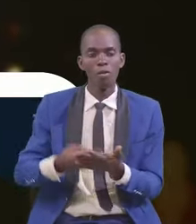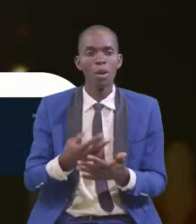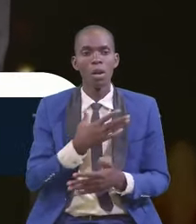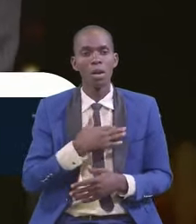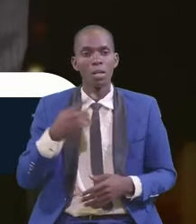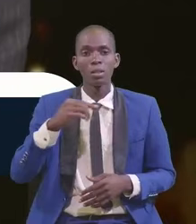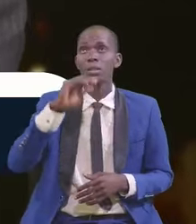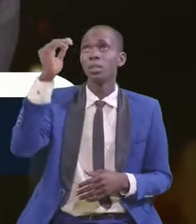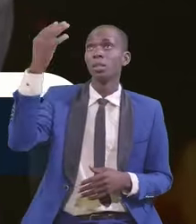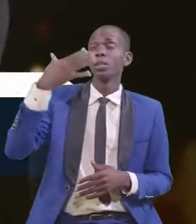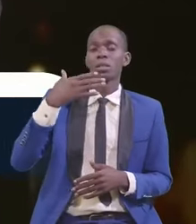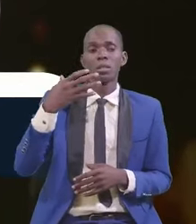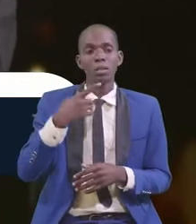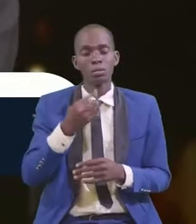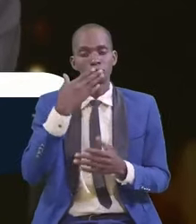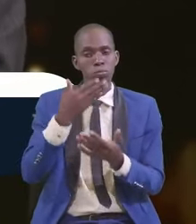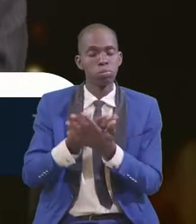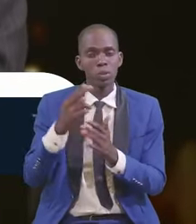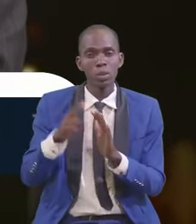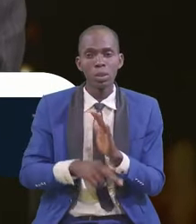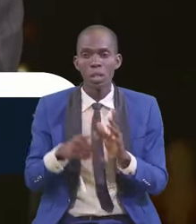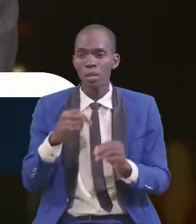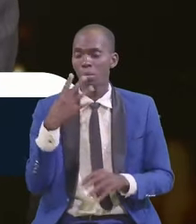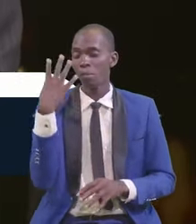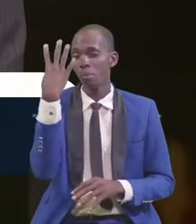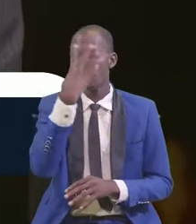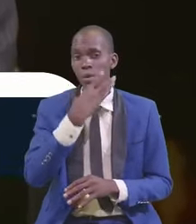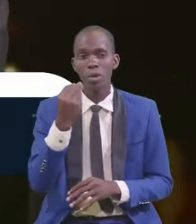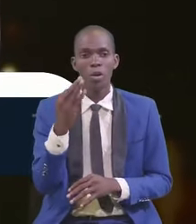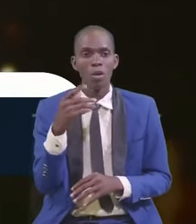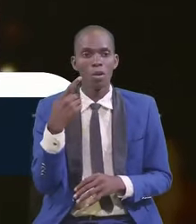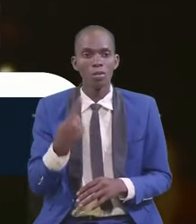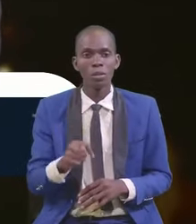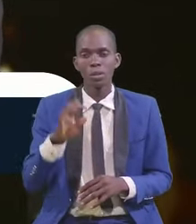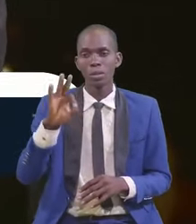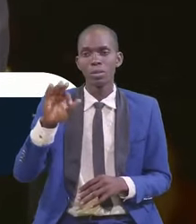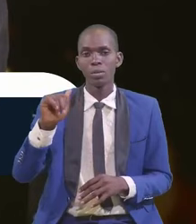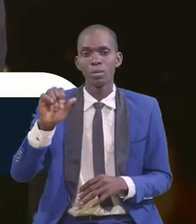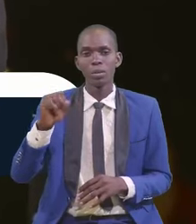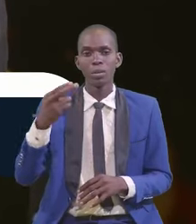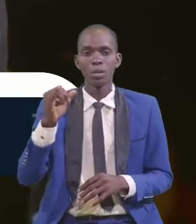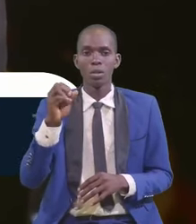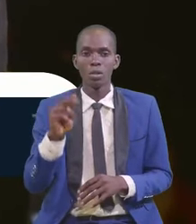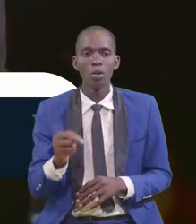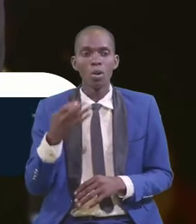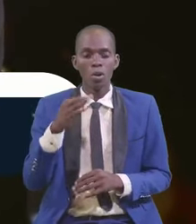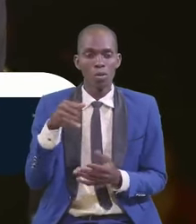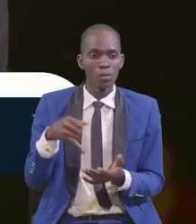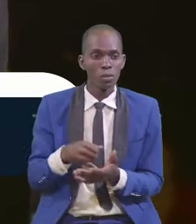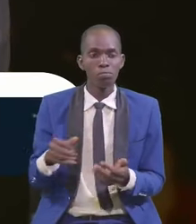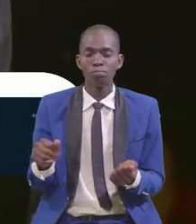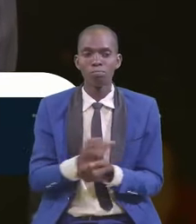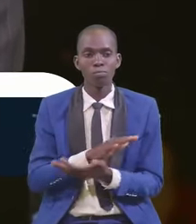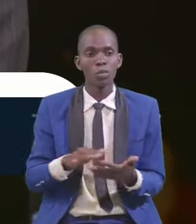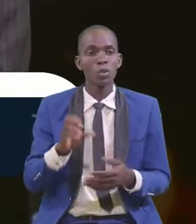grace the goodness the beauty of the of the fashion of it passes so